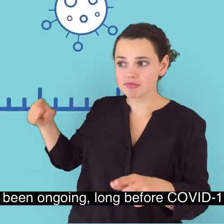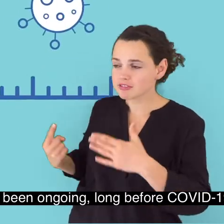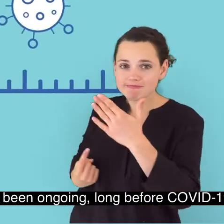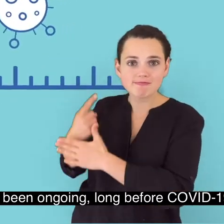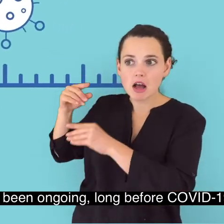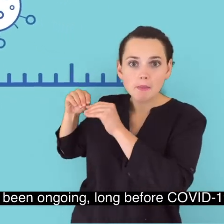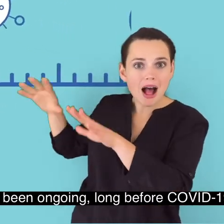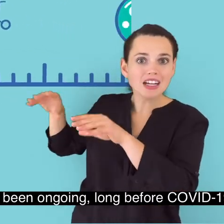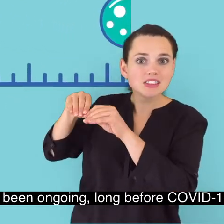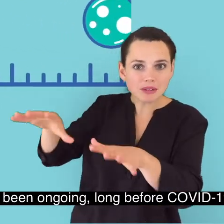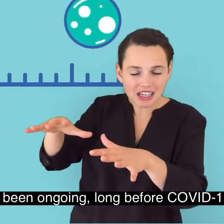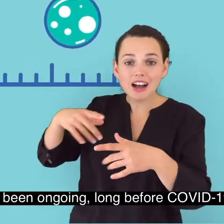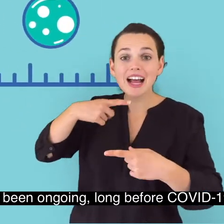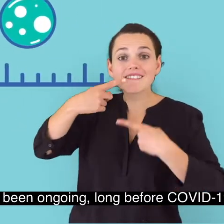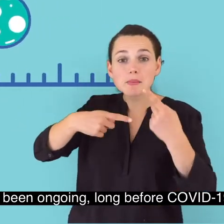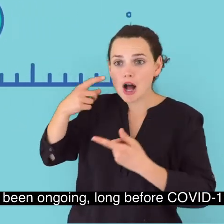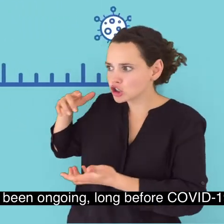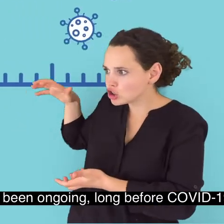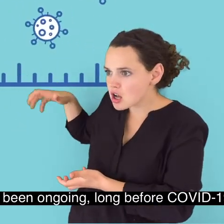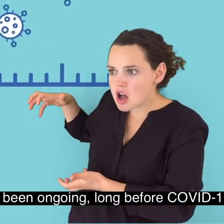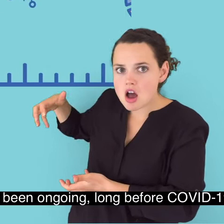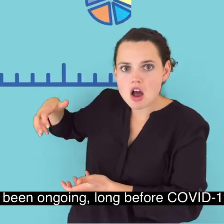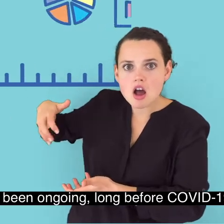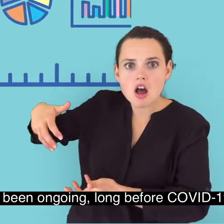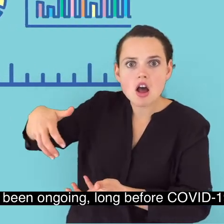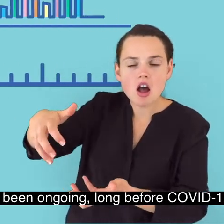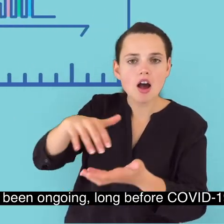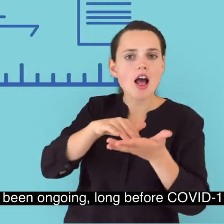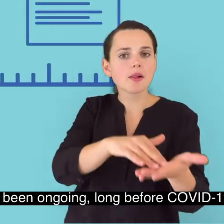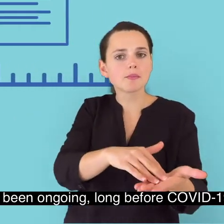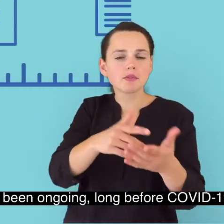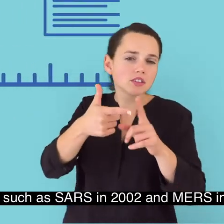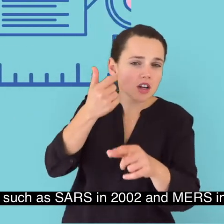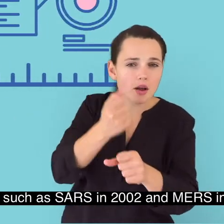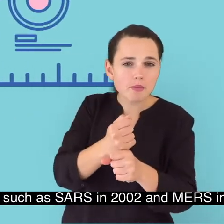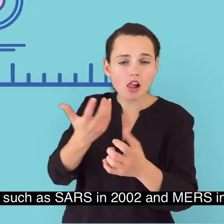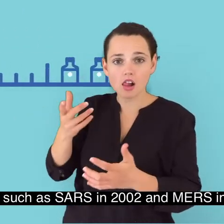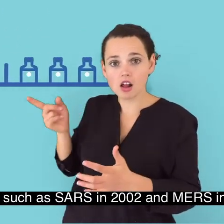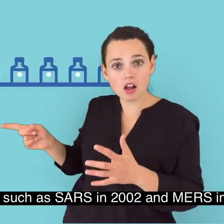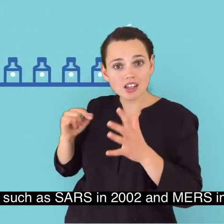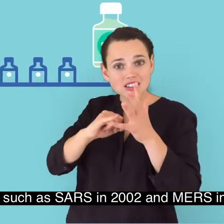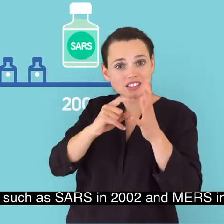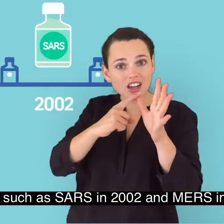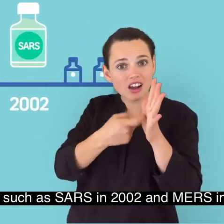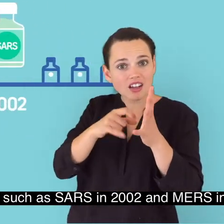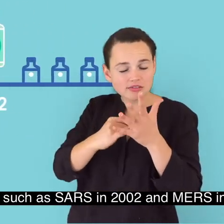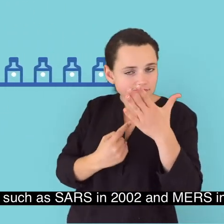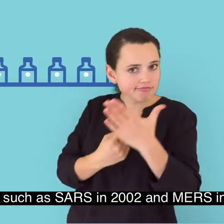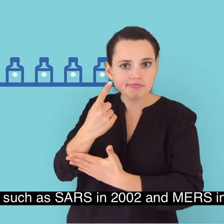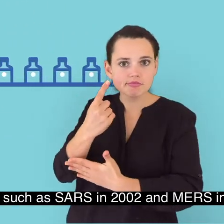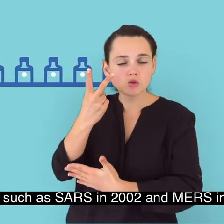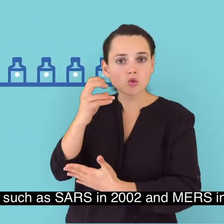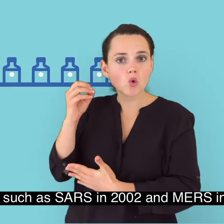respond to a pandemic has been ongoing long before COVID-19. This research looks at data from